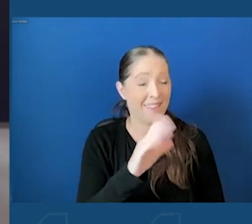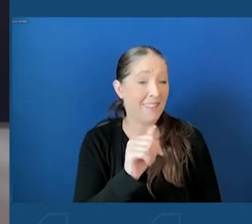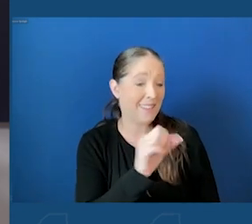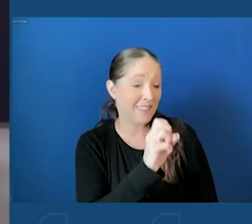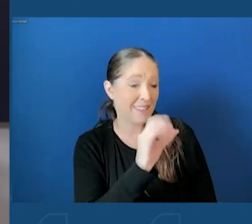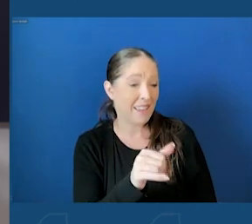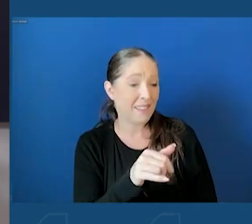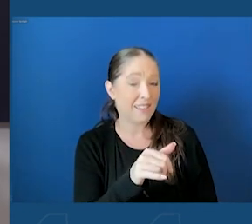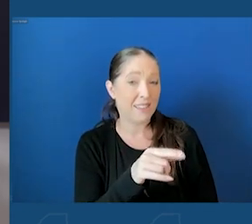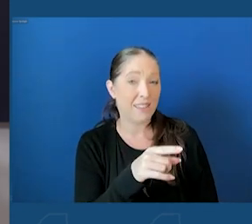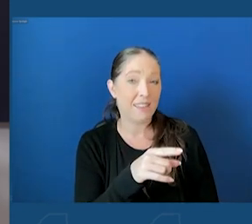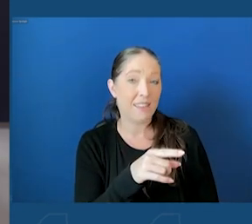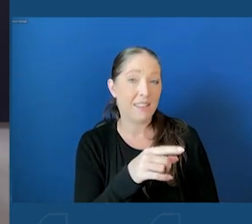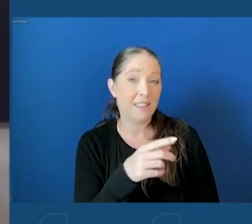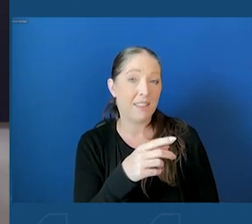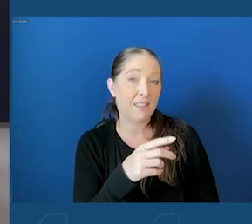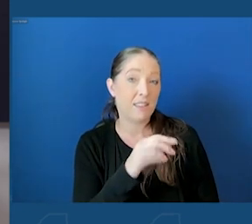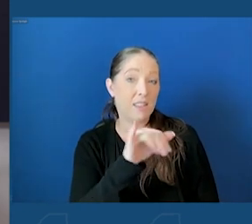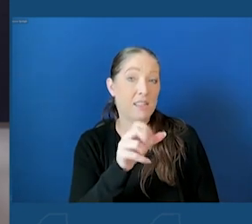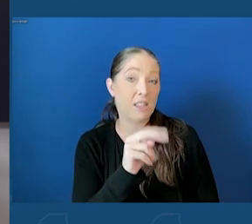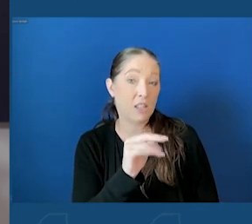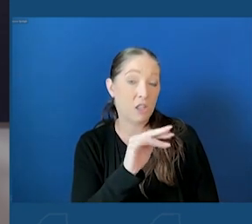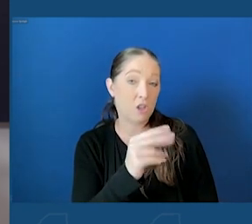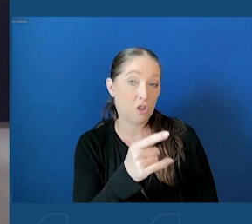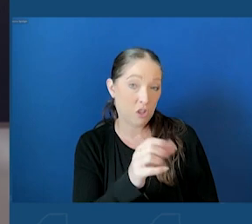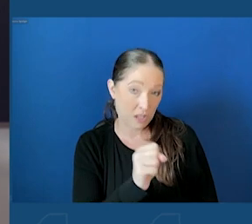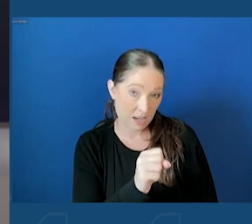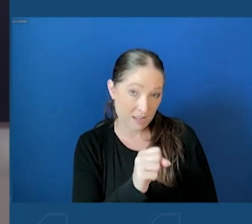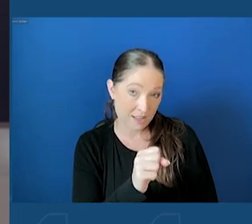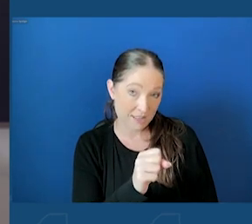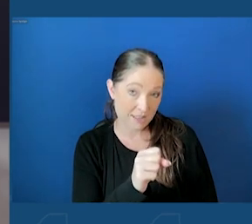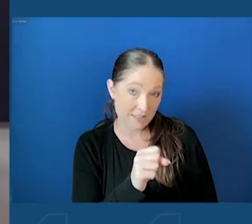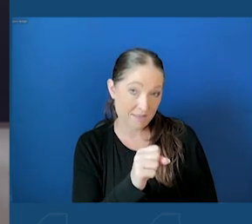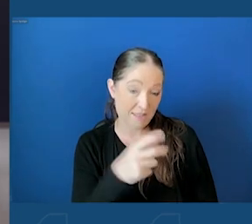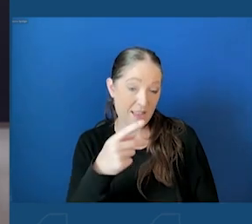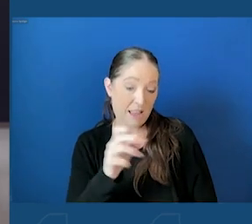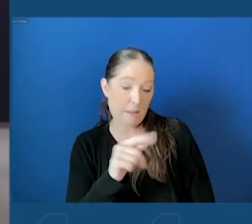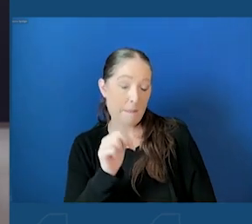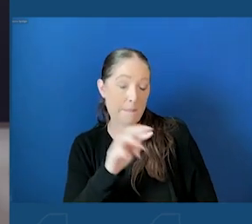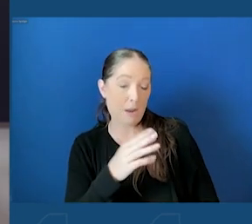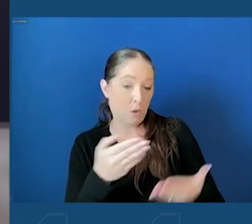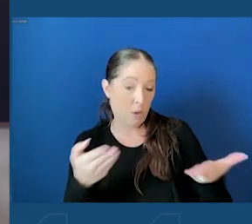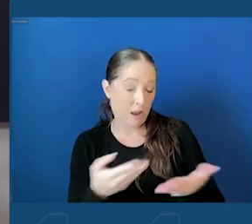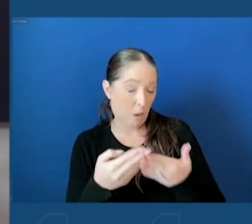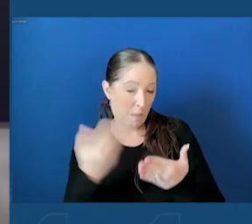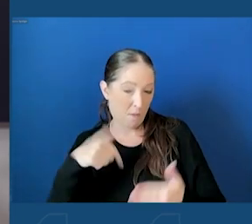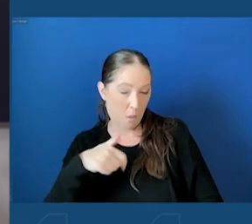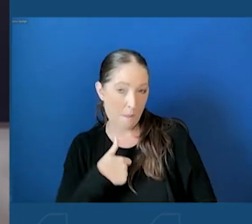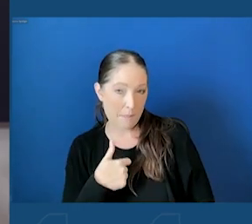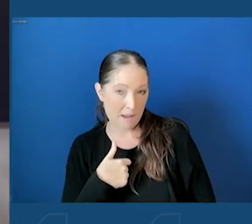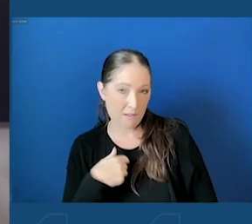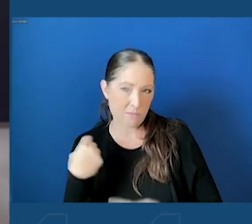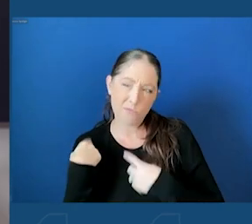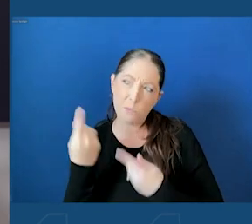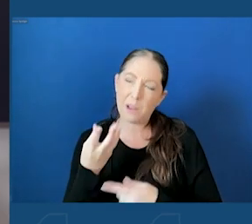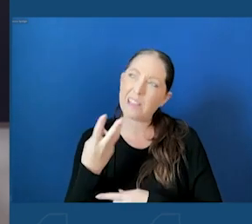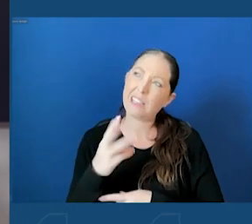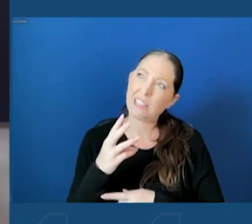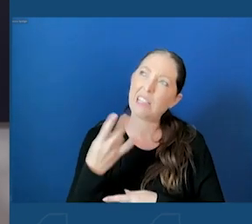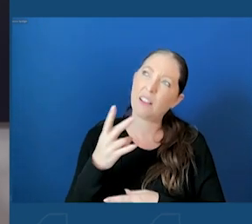Peter, the late Peter Jennings, were here before I was here. Been here for about 16 or 17 years